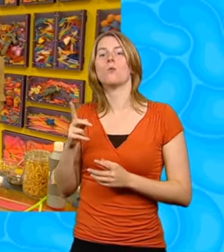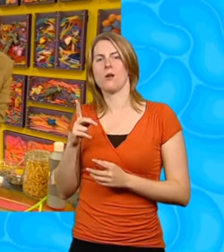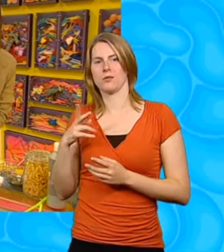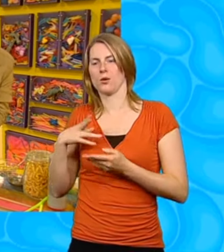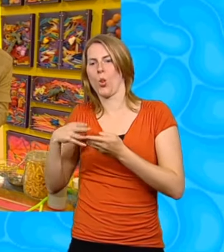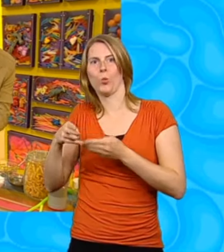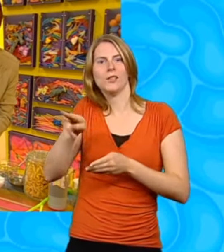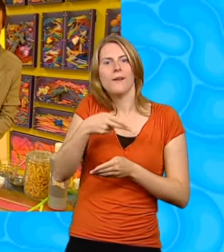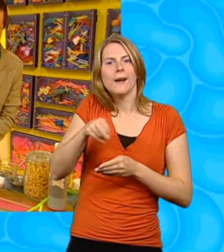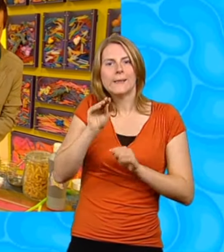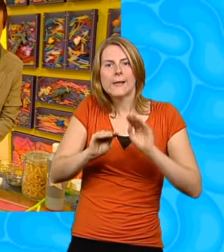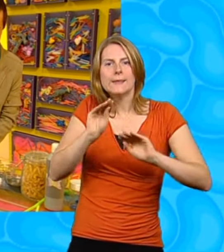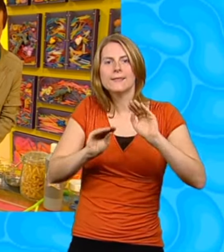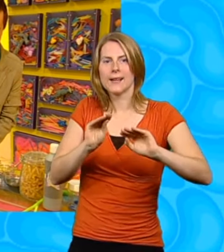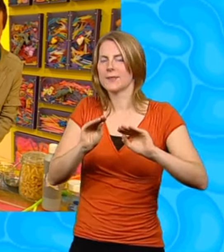face.